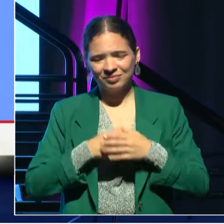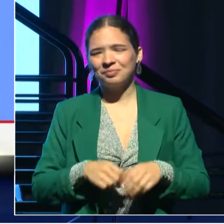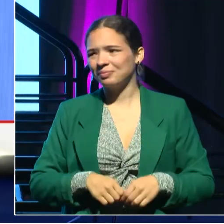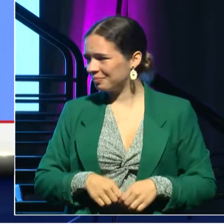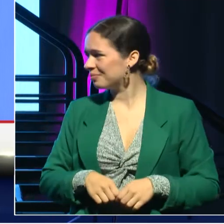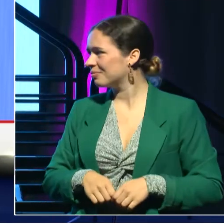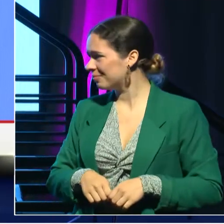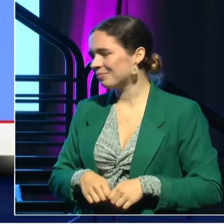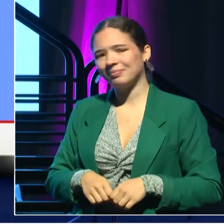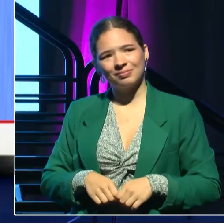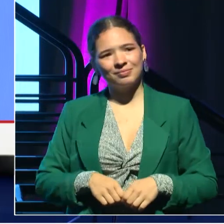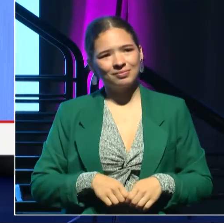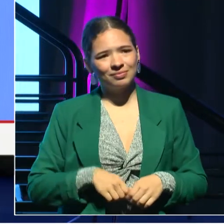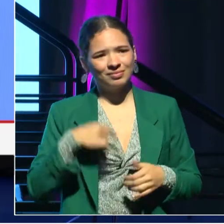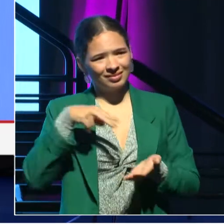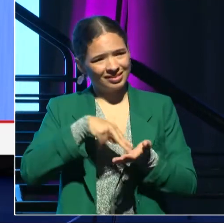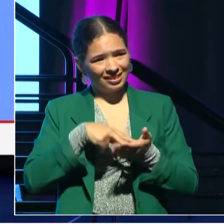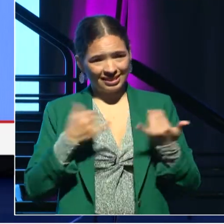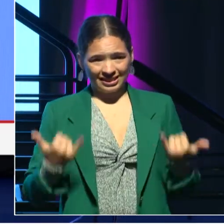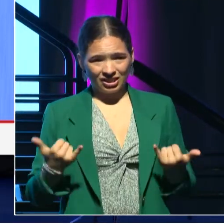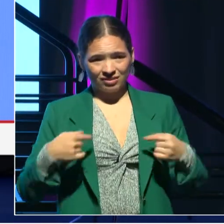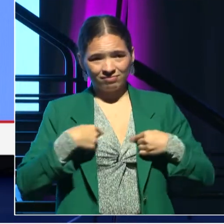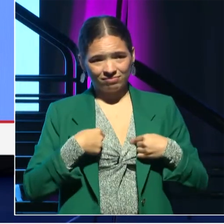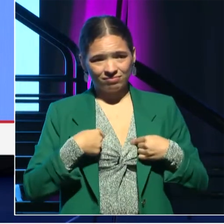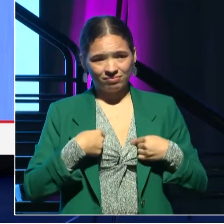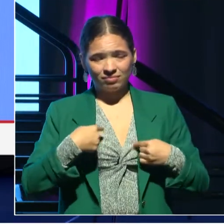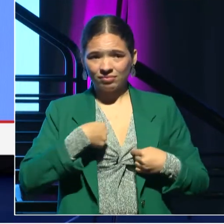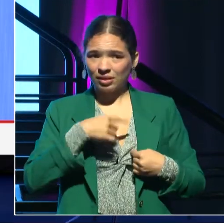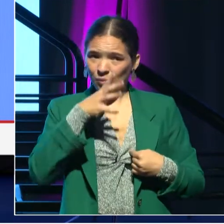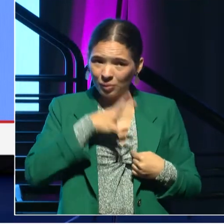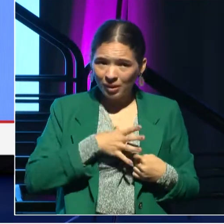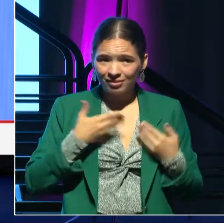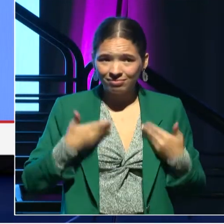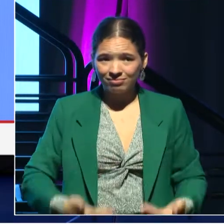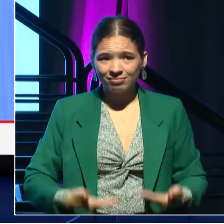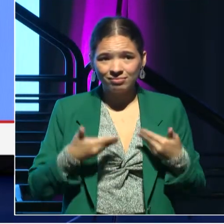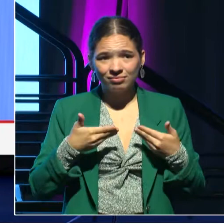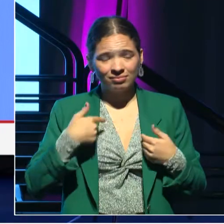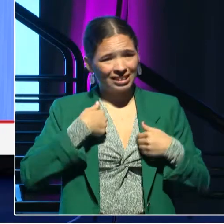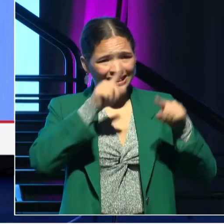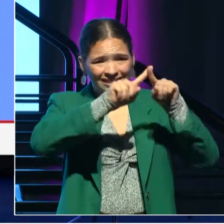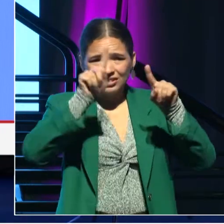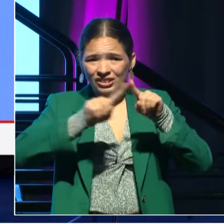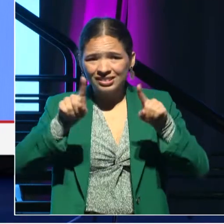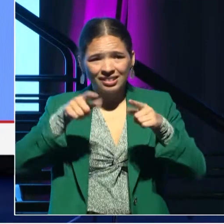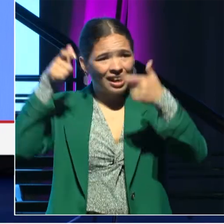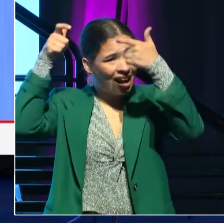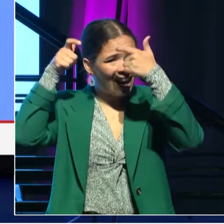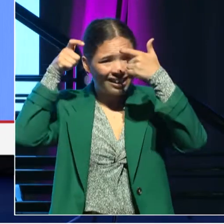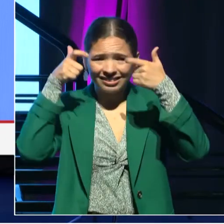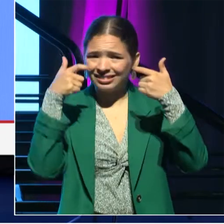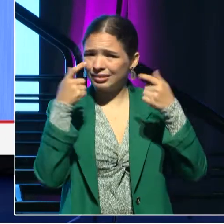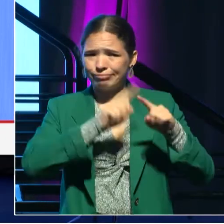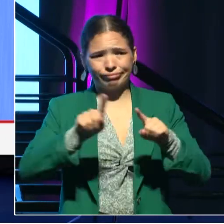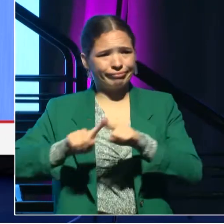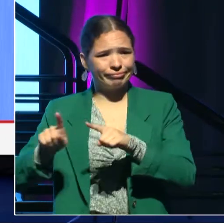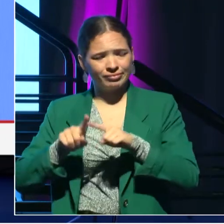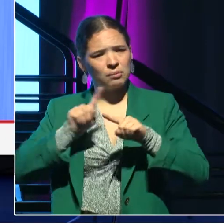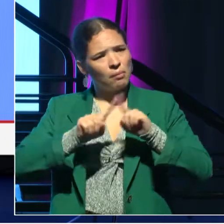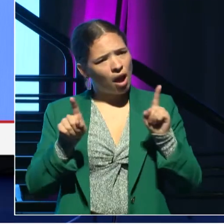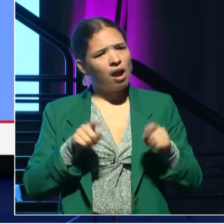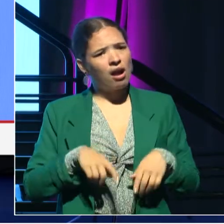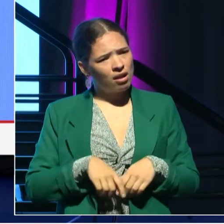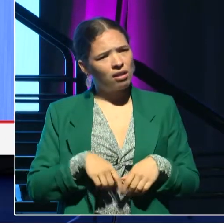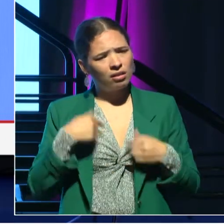I stand before you as a woman with many hats, a public servant, a community organizer and